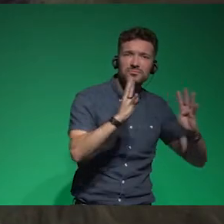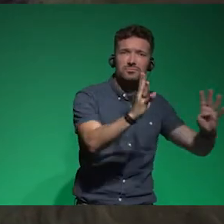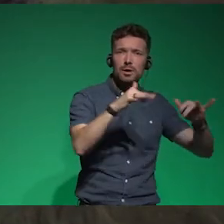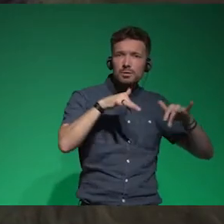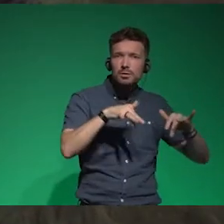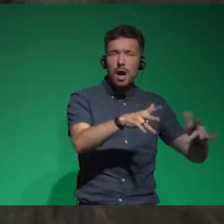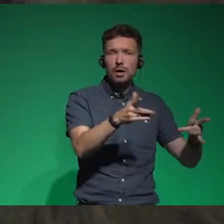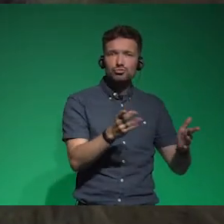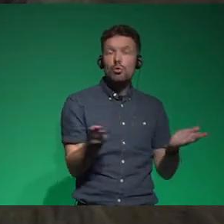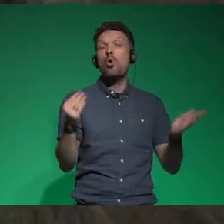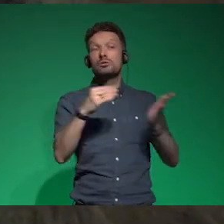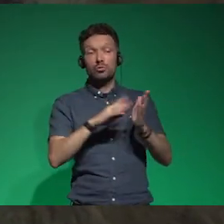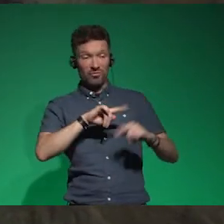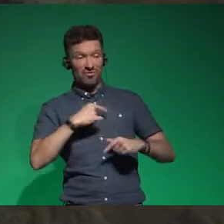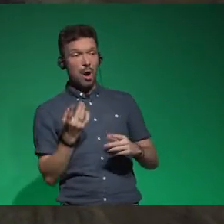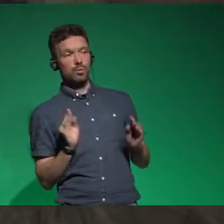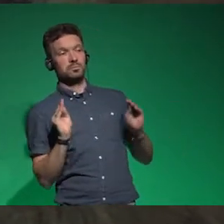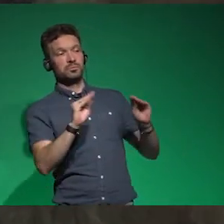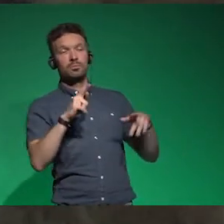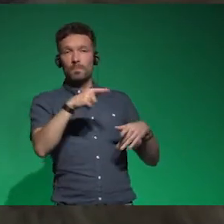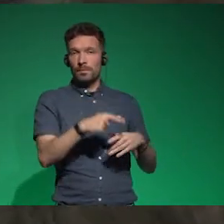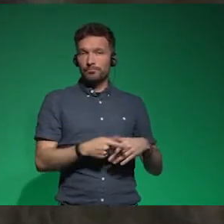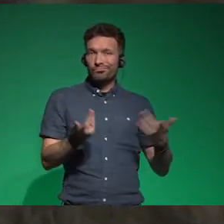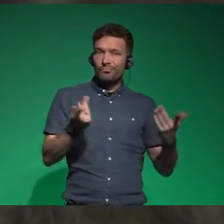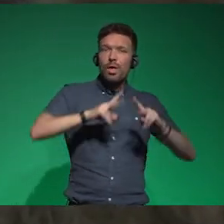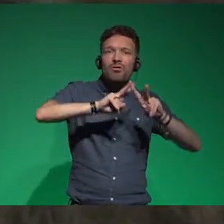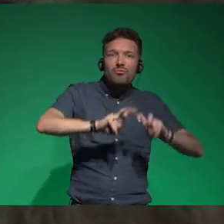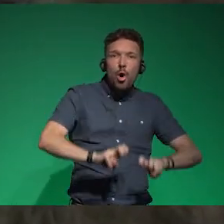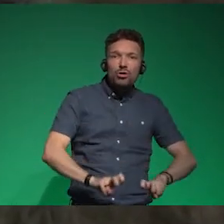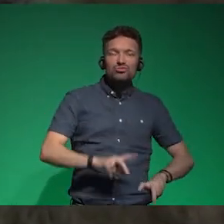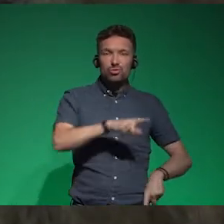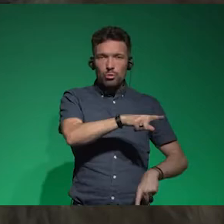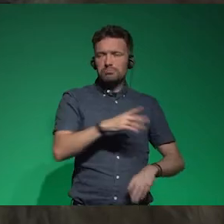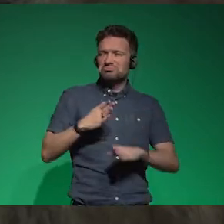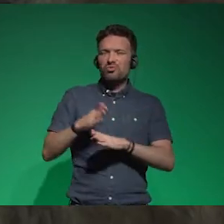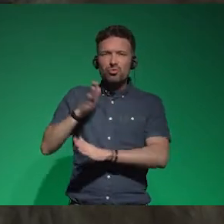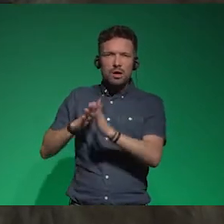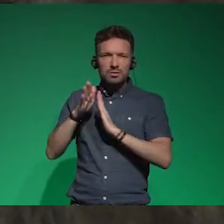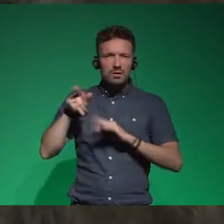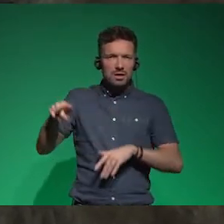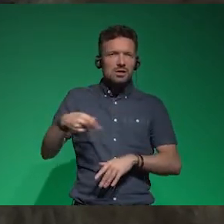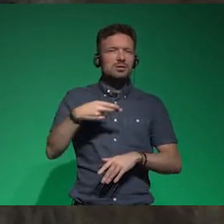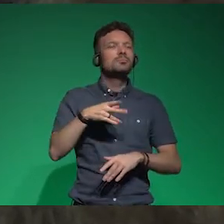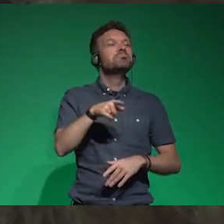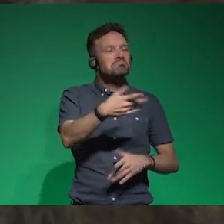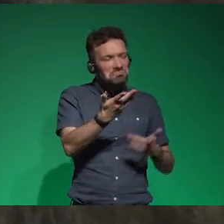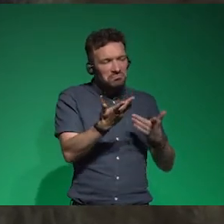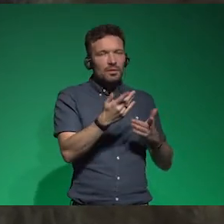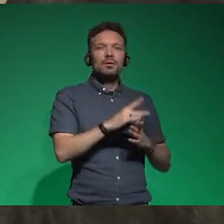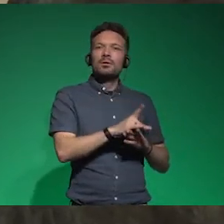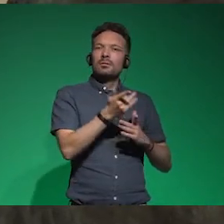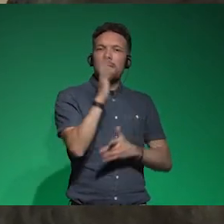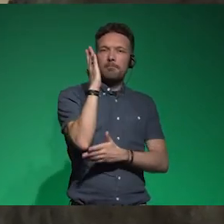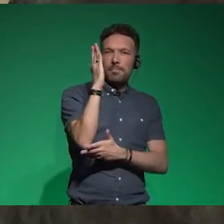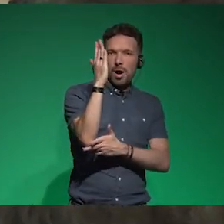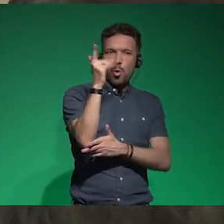explained earlier, with these tree plantings in the oil palm plantation. And then also you mentioned that in Pematangkabau you saw